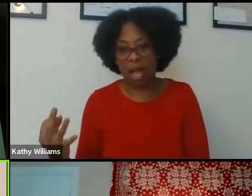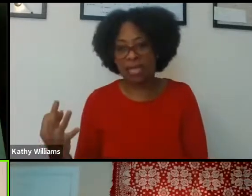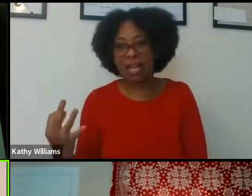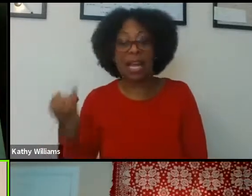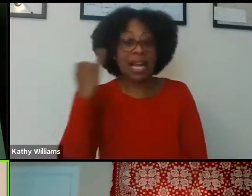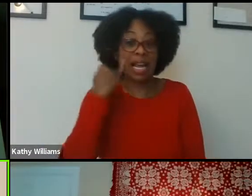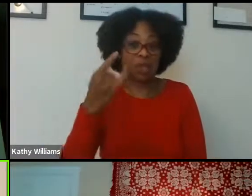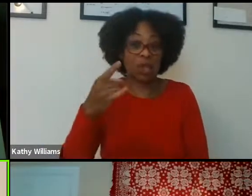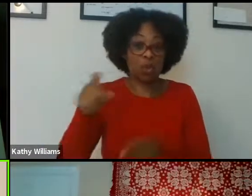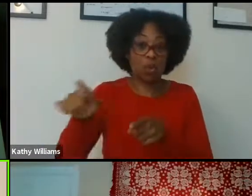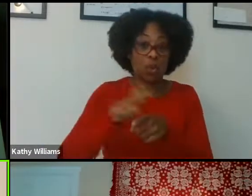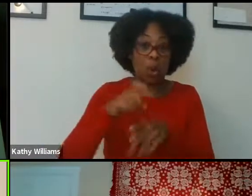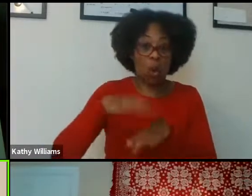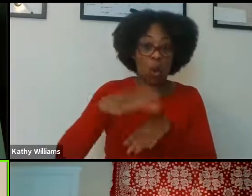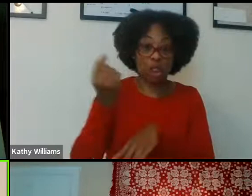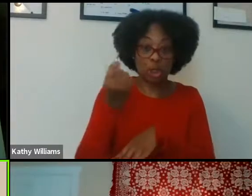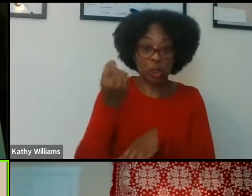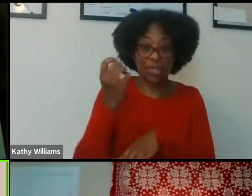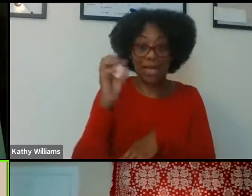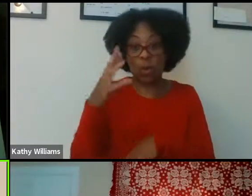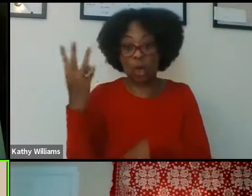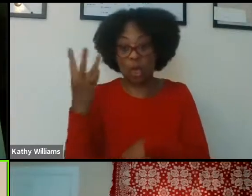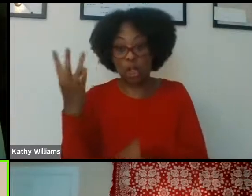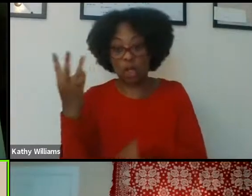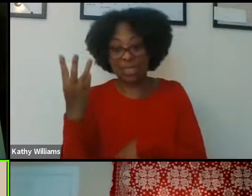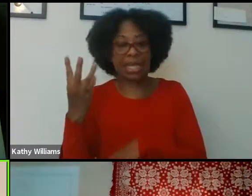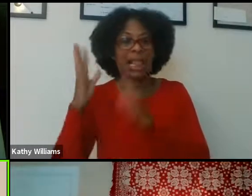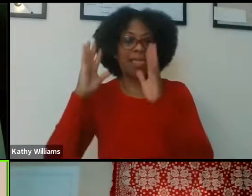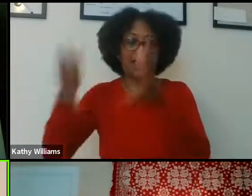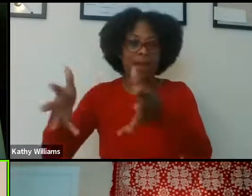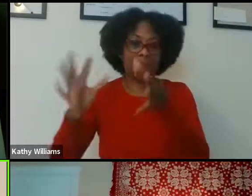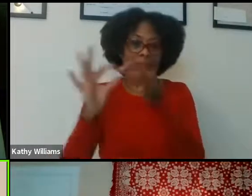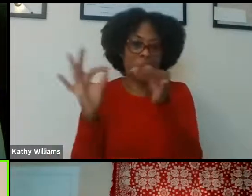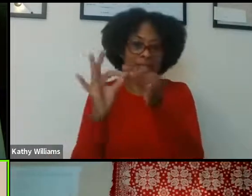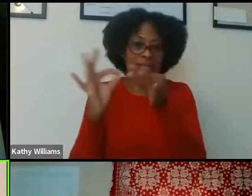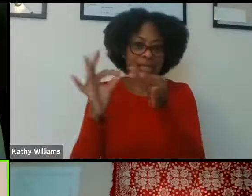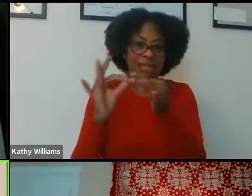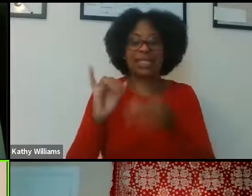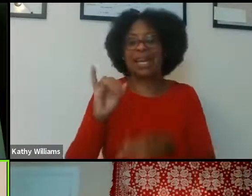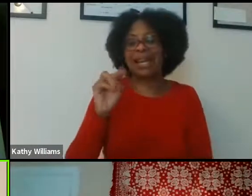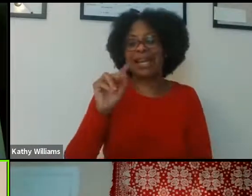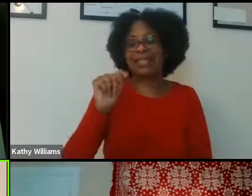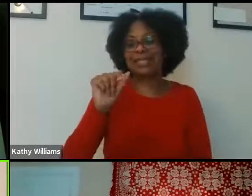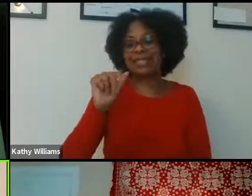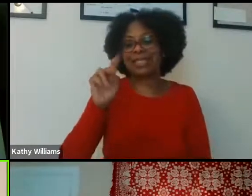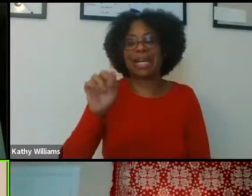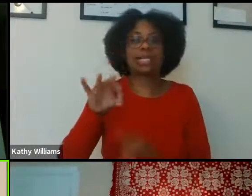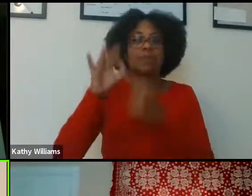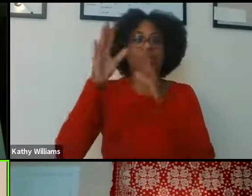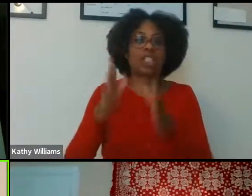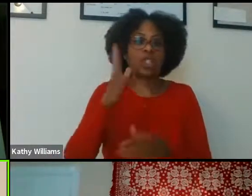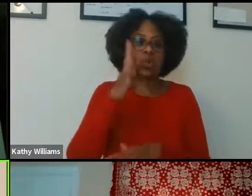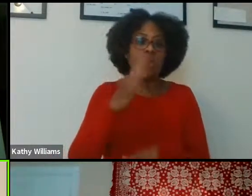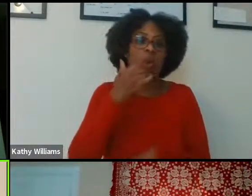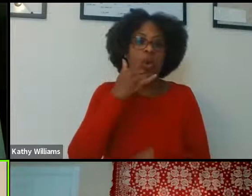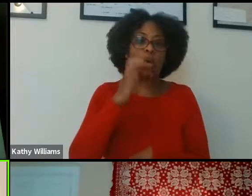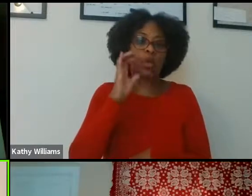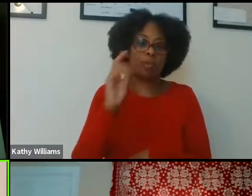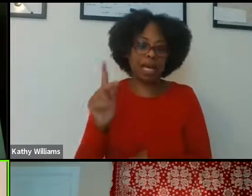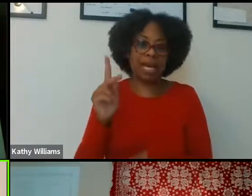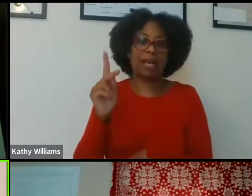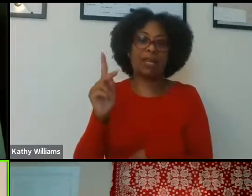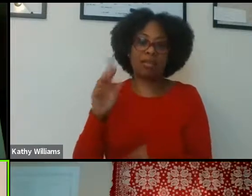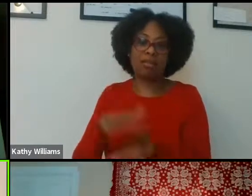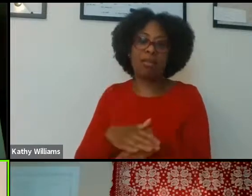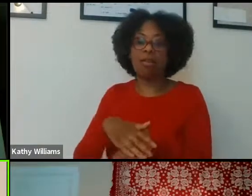you call on Tuesday or Thursday, you'll just leave a message and she'll get back to you on Monday, Wednesday, or Friday. If for some reason you have to call on Tuesday